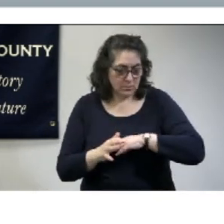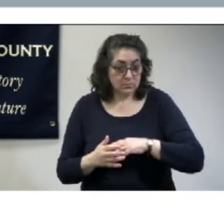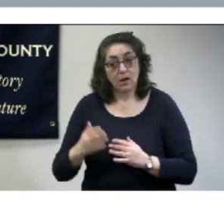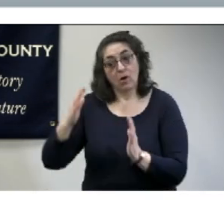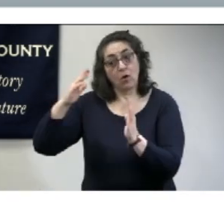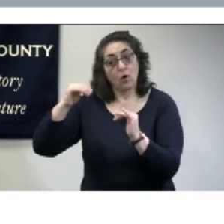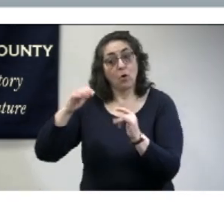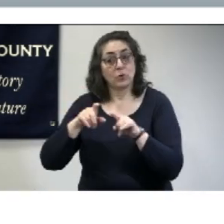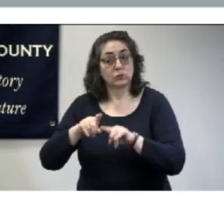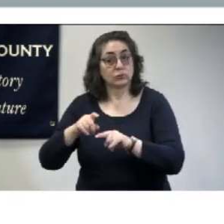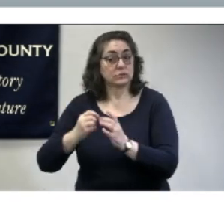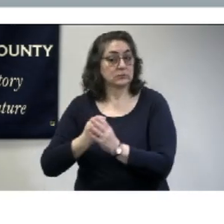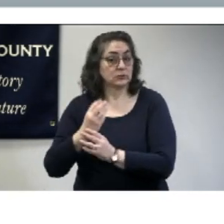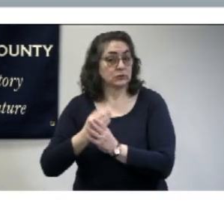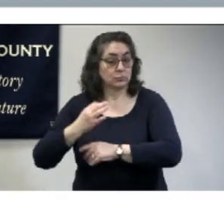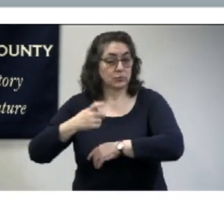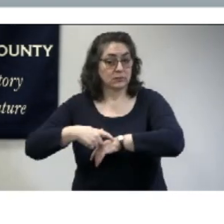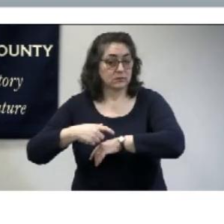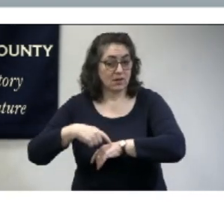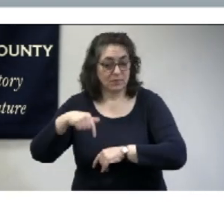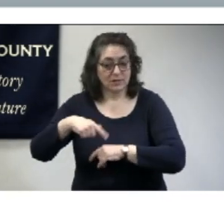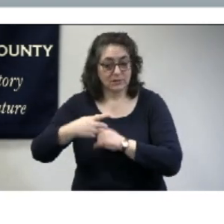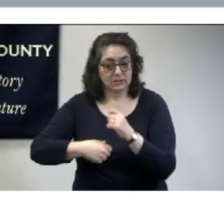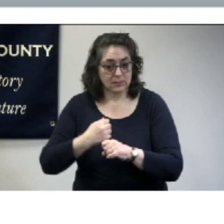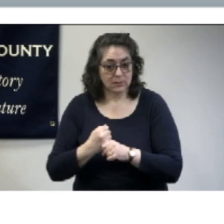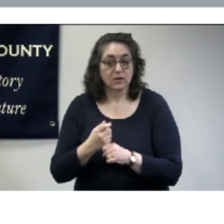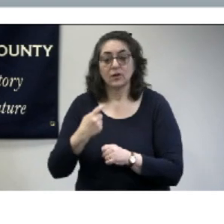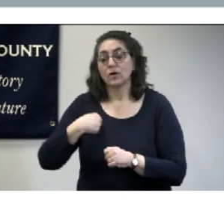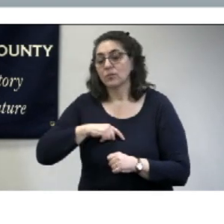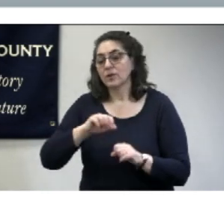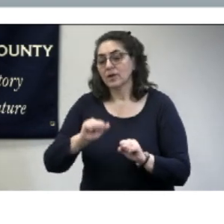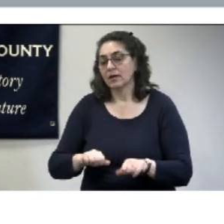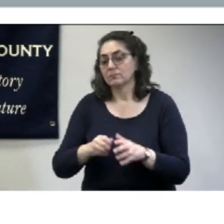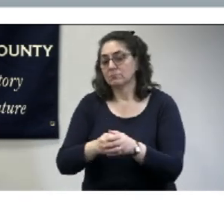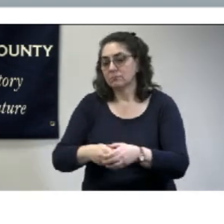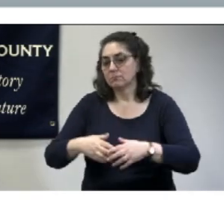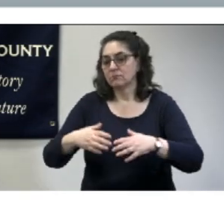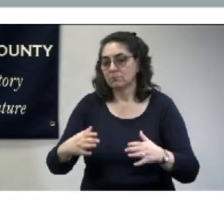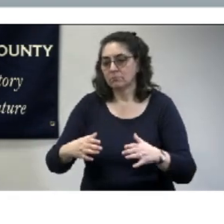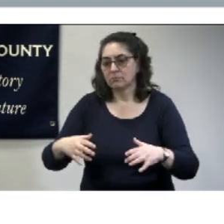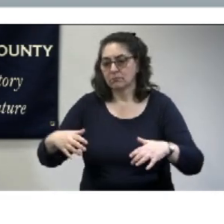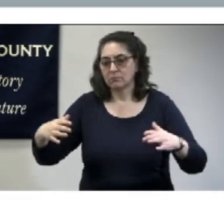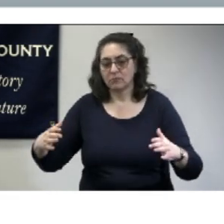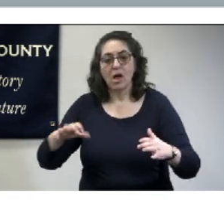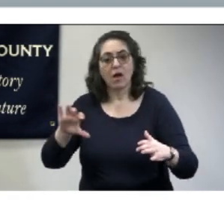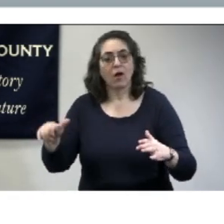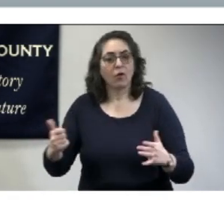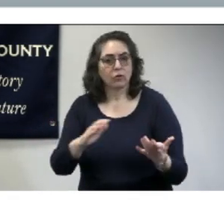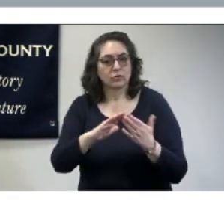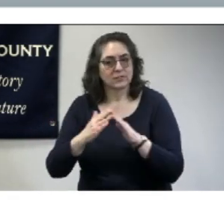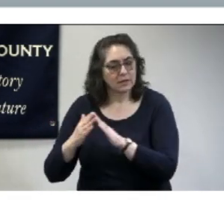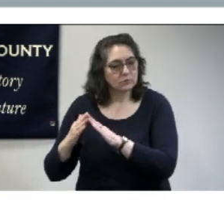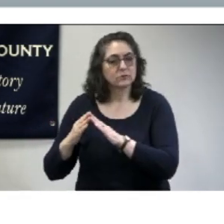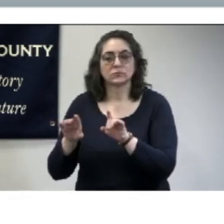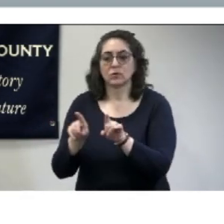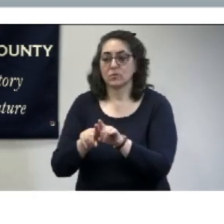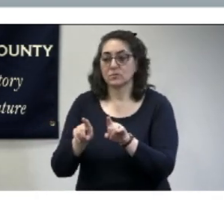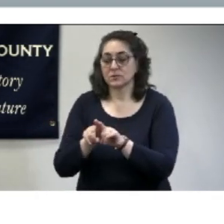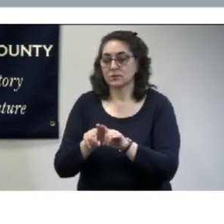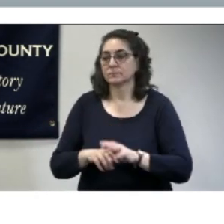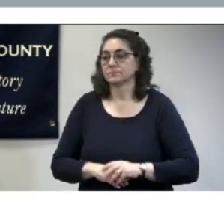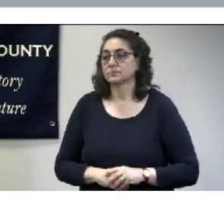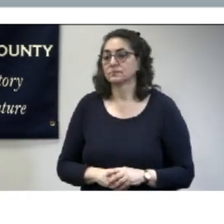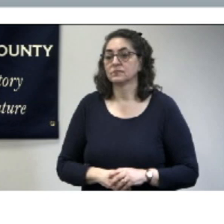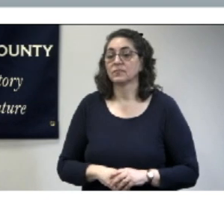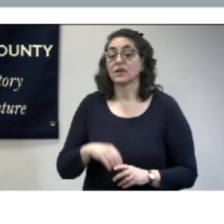of 2024, we will be able to expand this into our other municipalities as well. So for